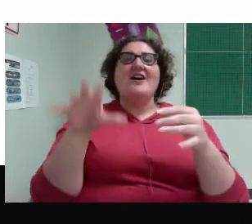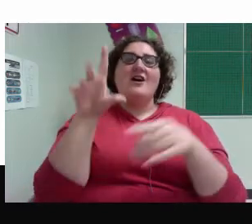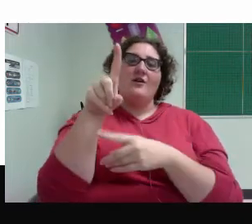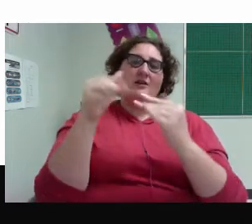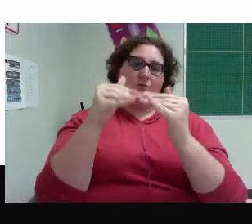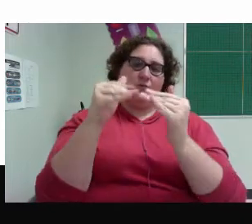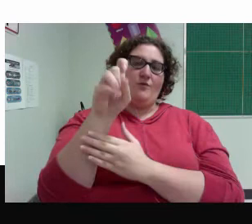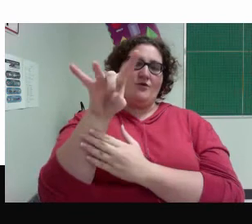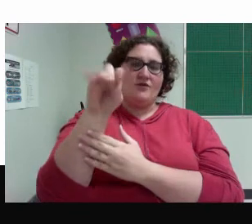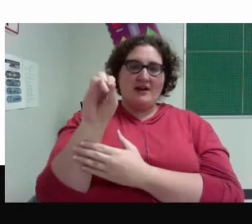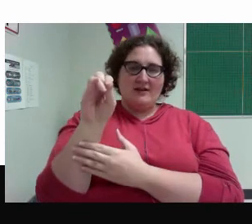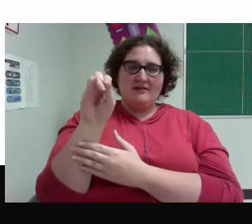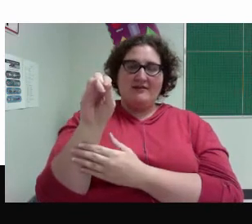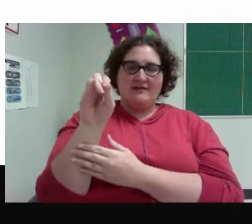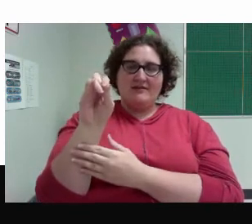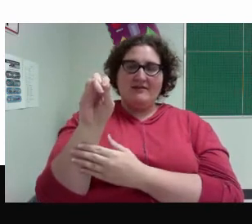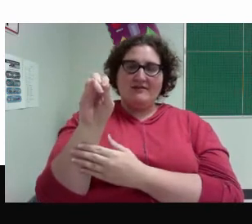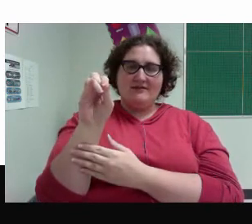are supplementary.